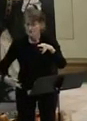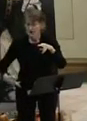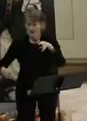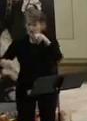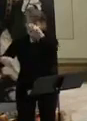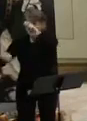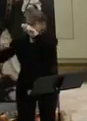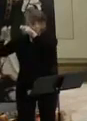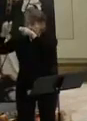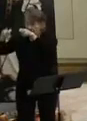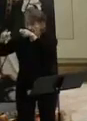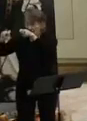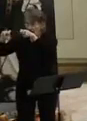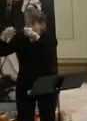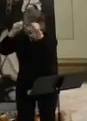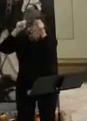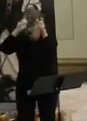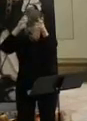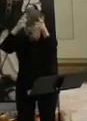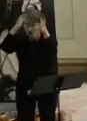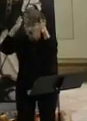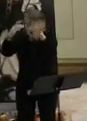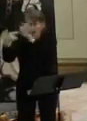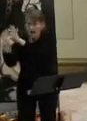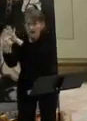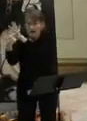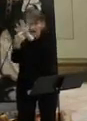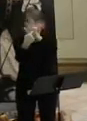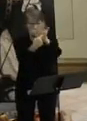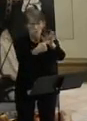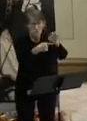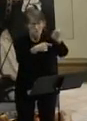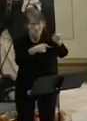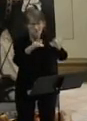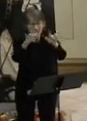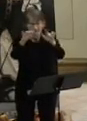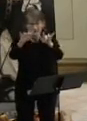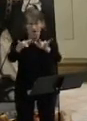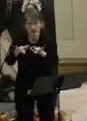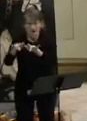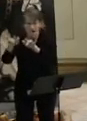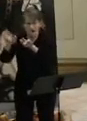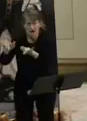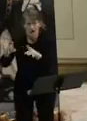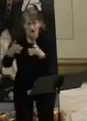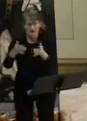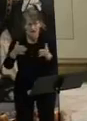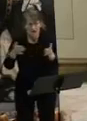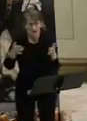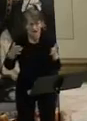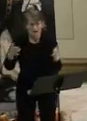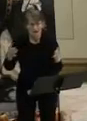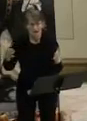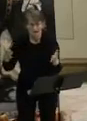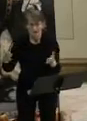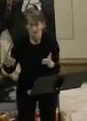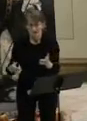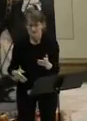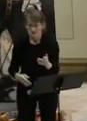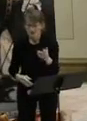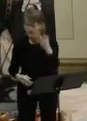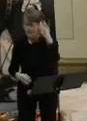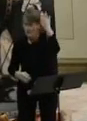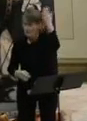the right hand of the Father. Have mercy on